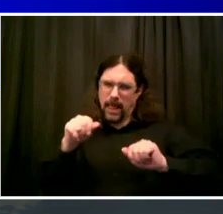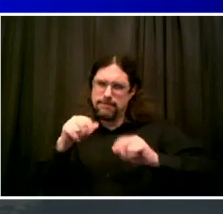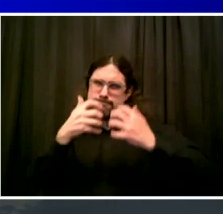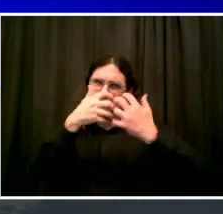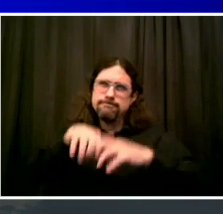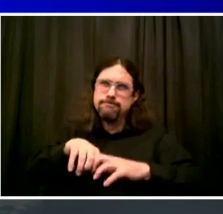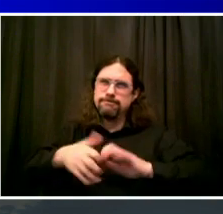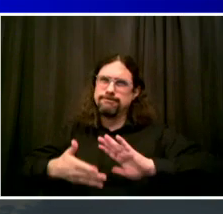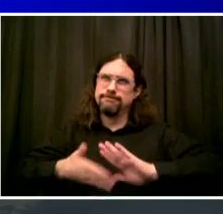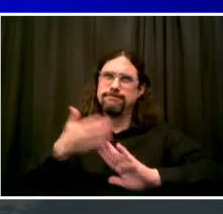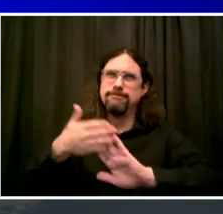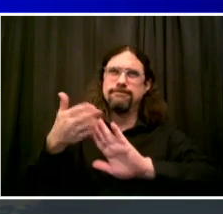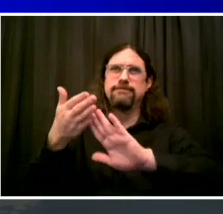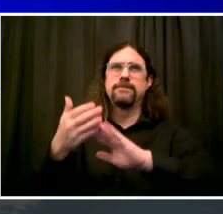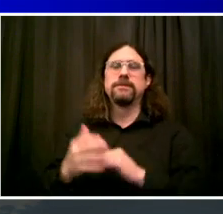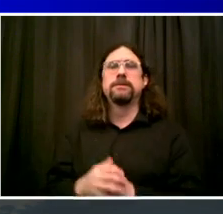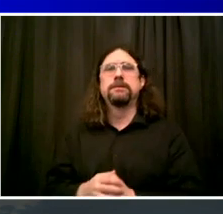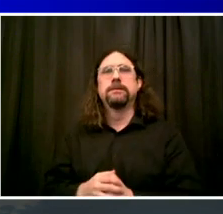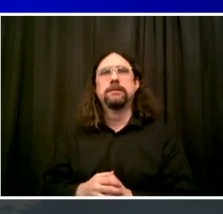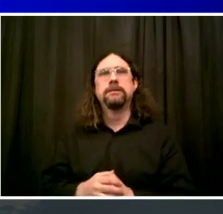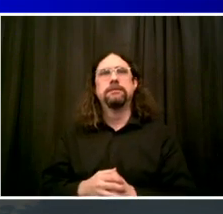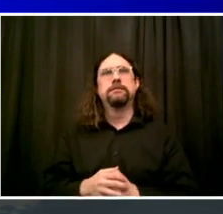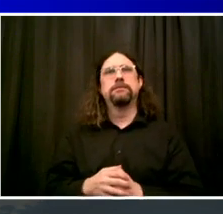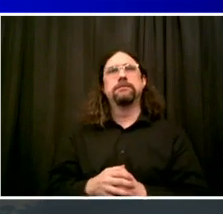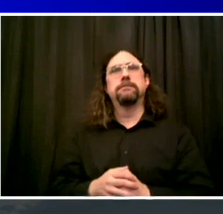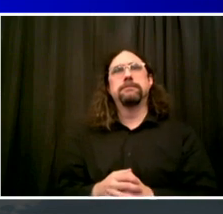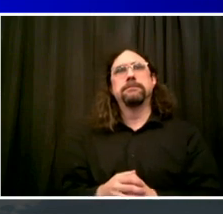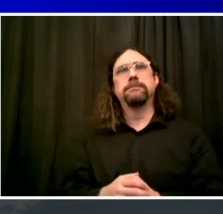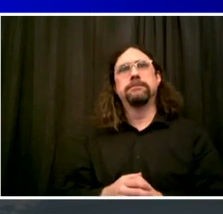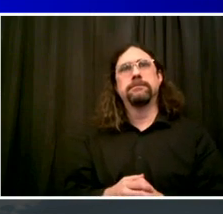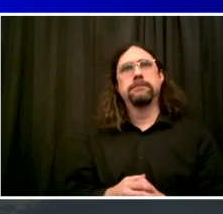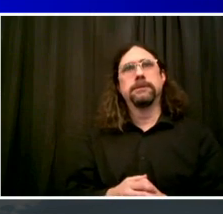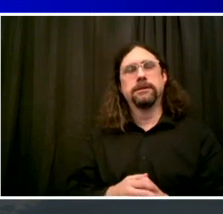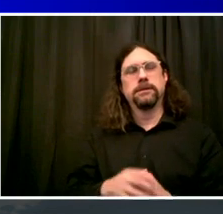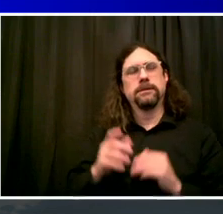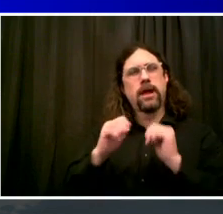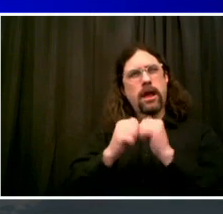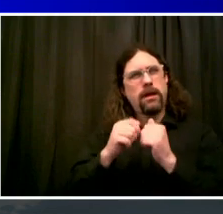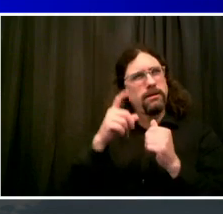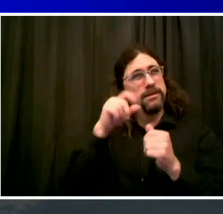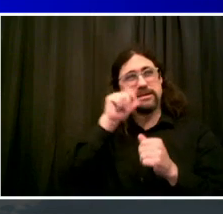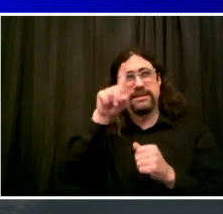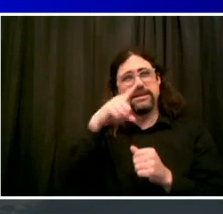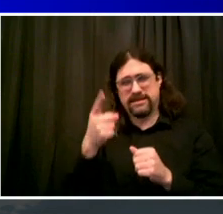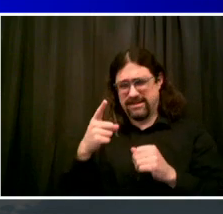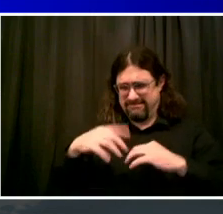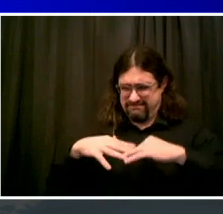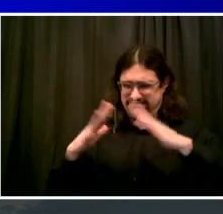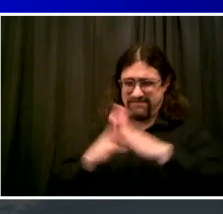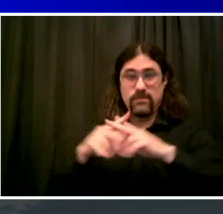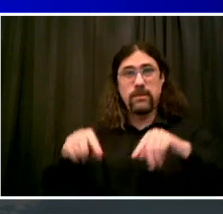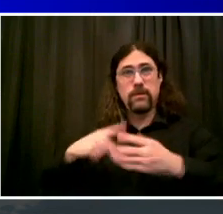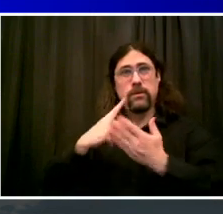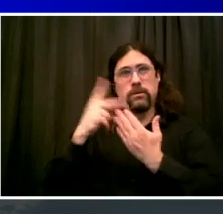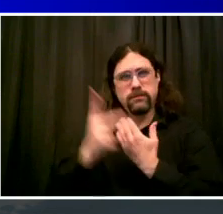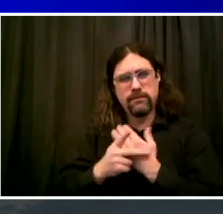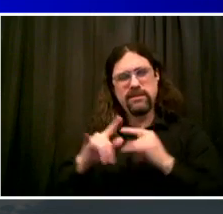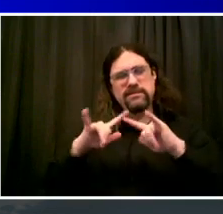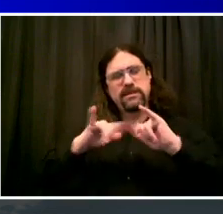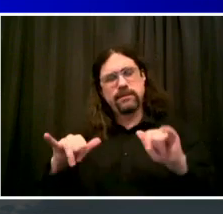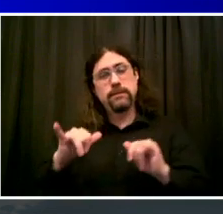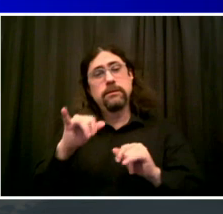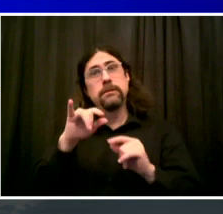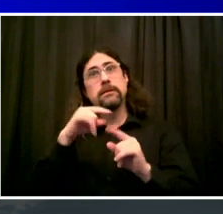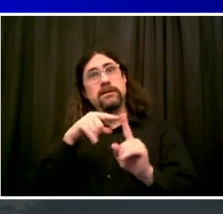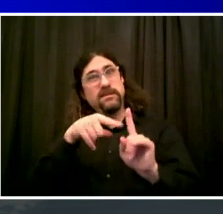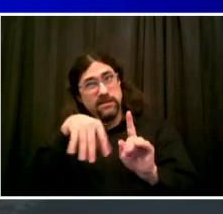with respect, with the support they need. So the team we have been building very much comes from that tradition of